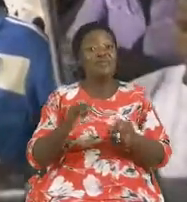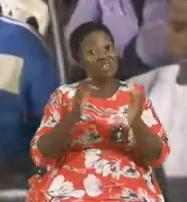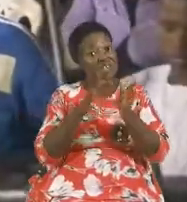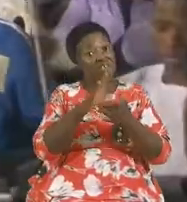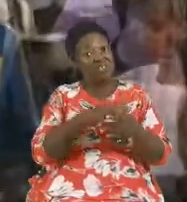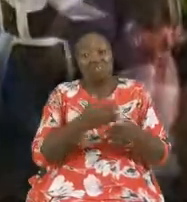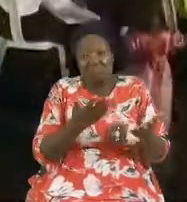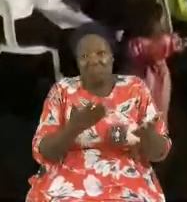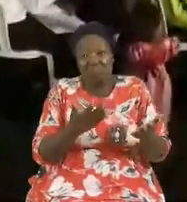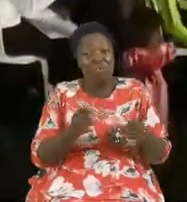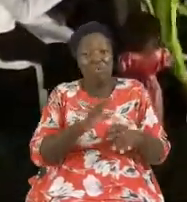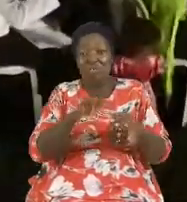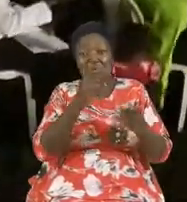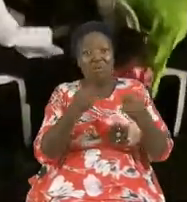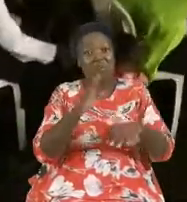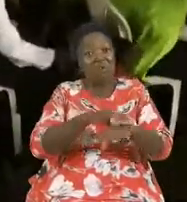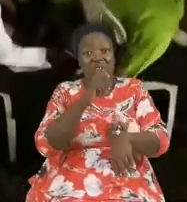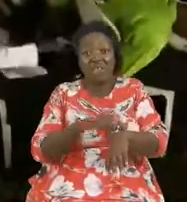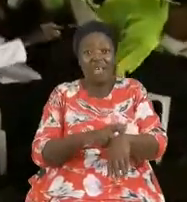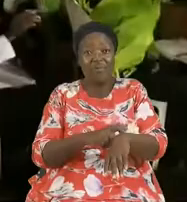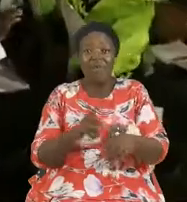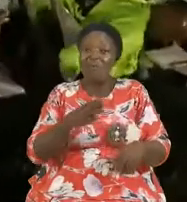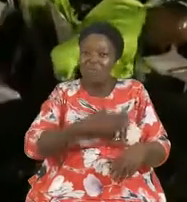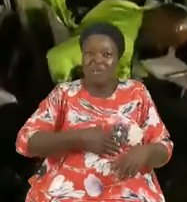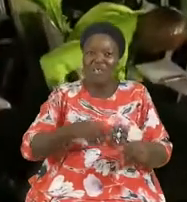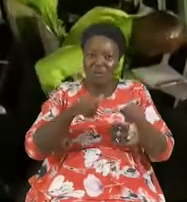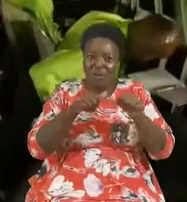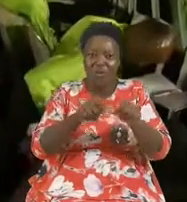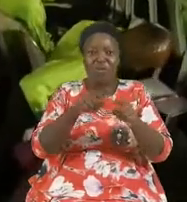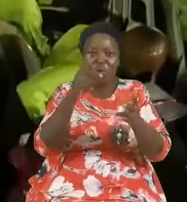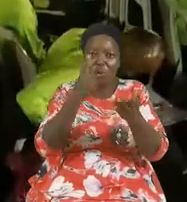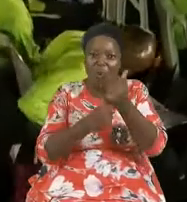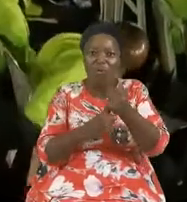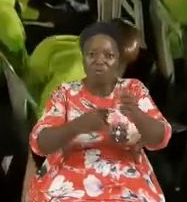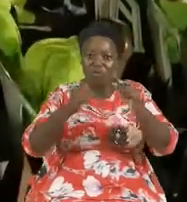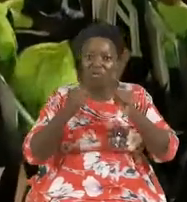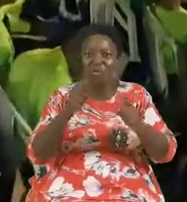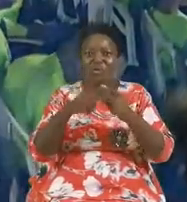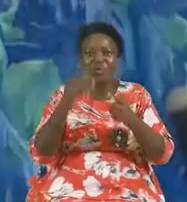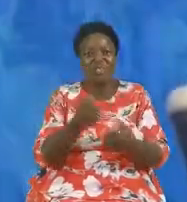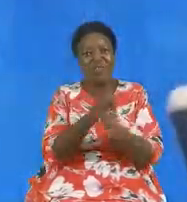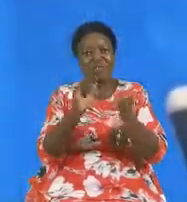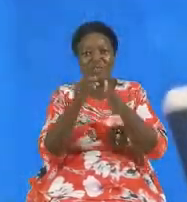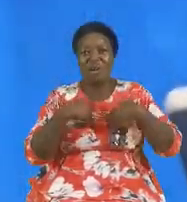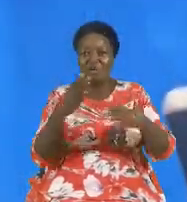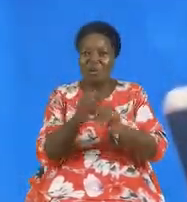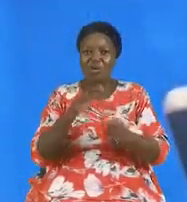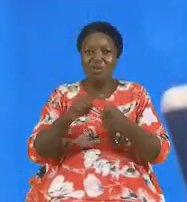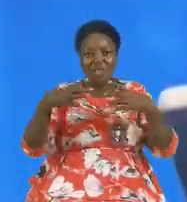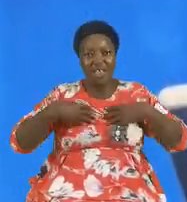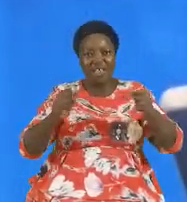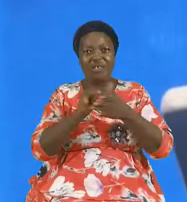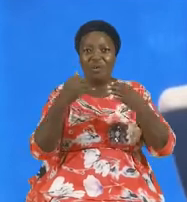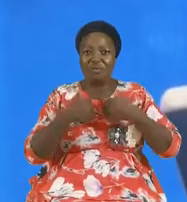Christ. And if it stays long before he comes, you keep on holding fast to the salvation you have